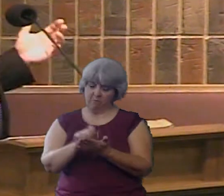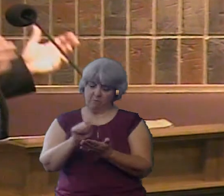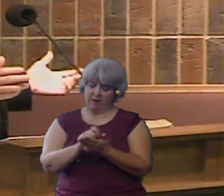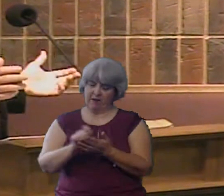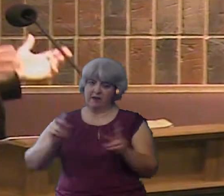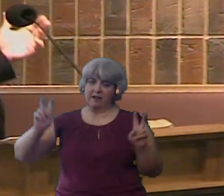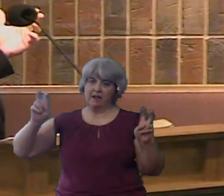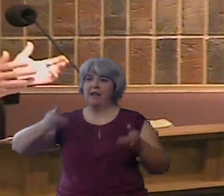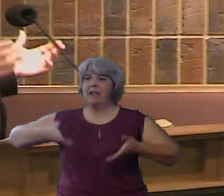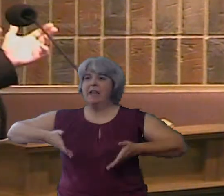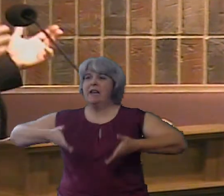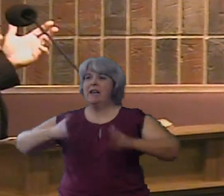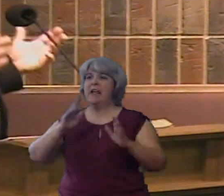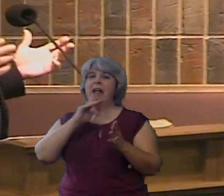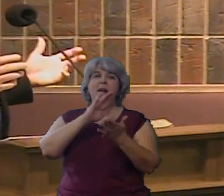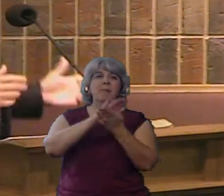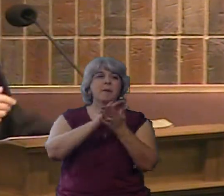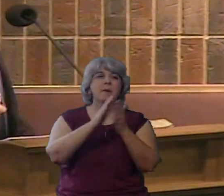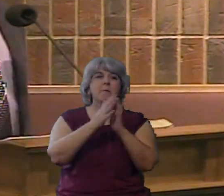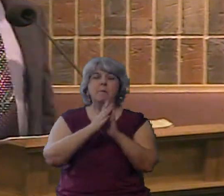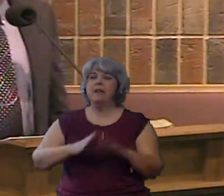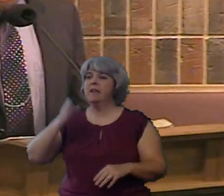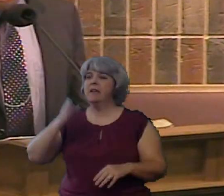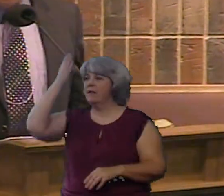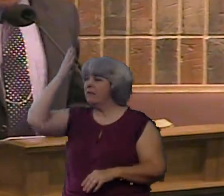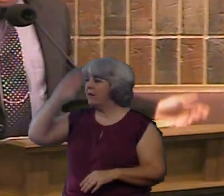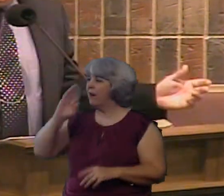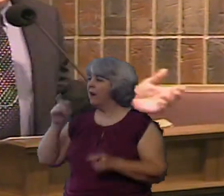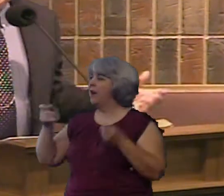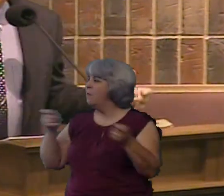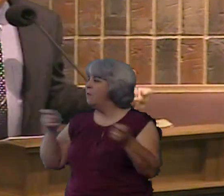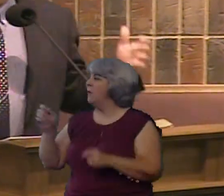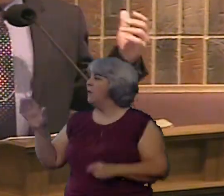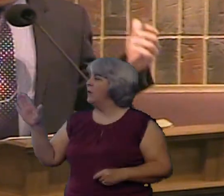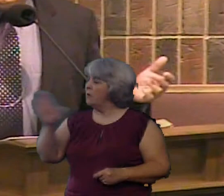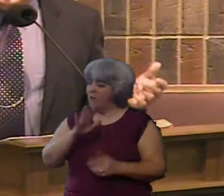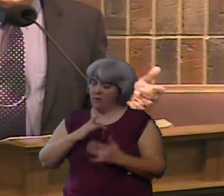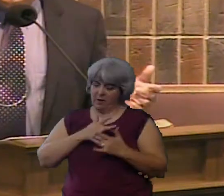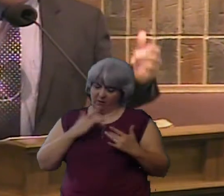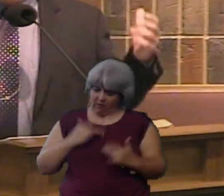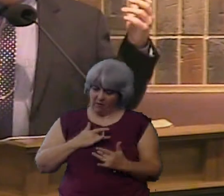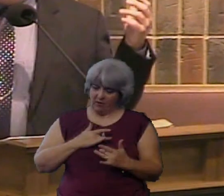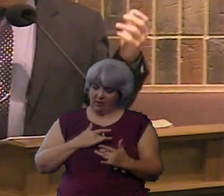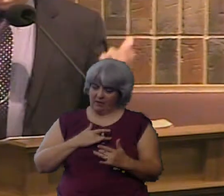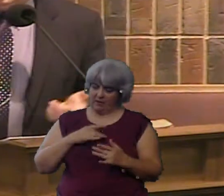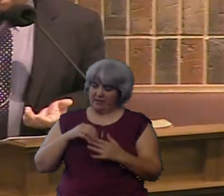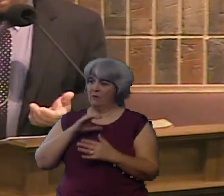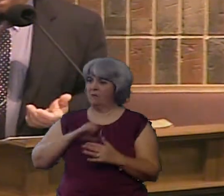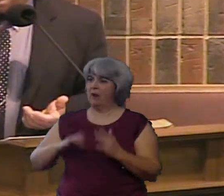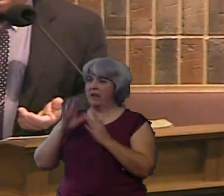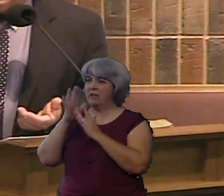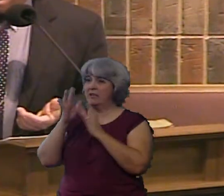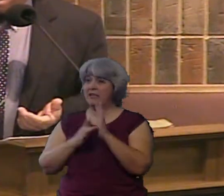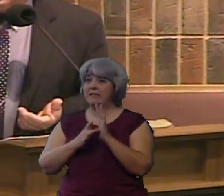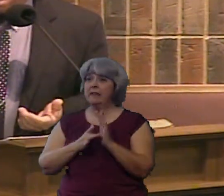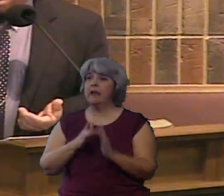God rule your hearts in Christ Jesus and be thankful.